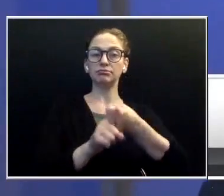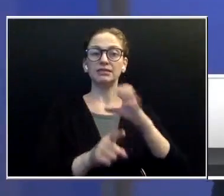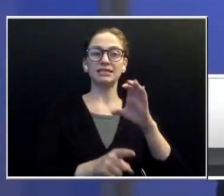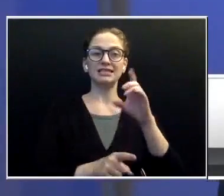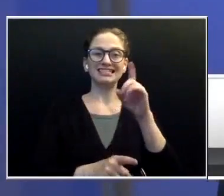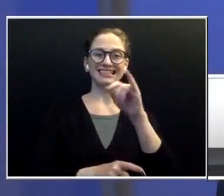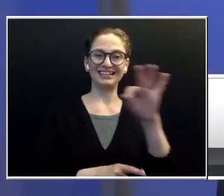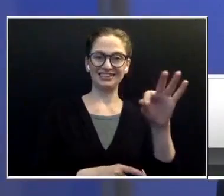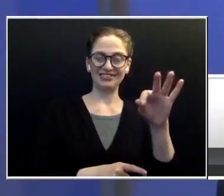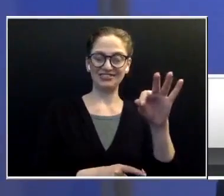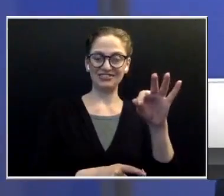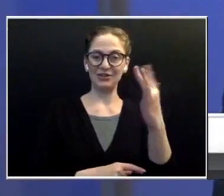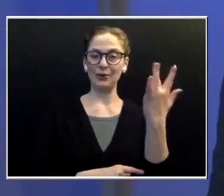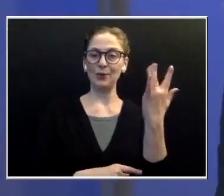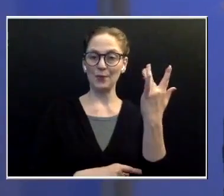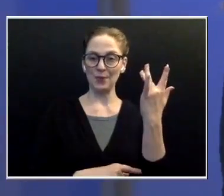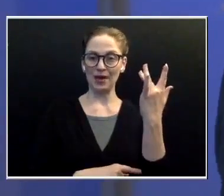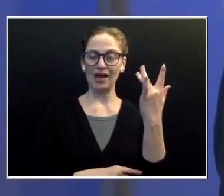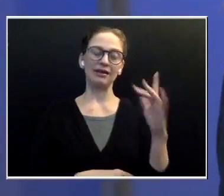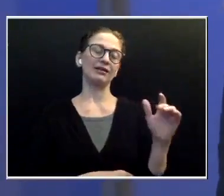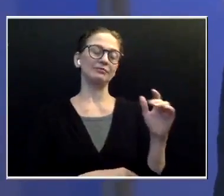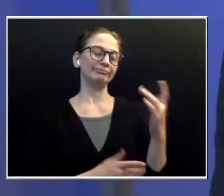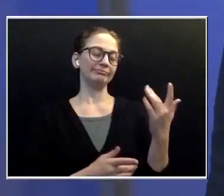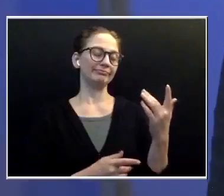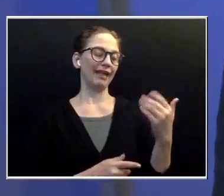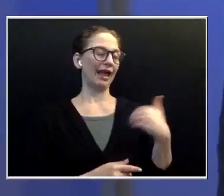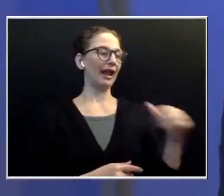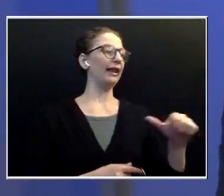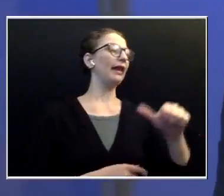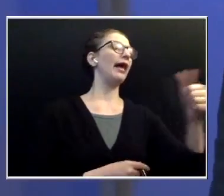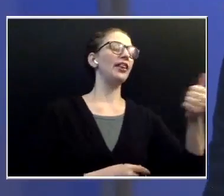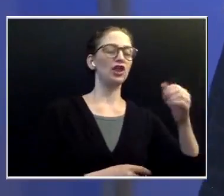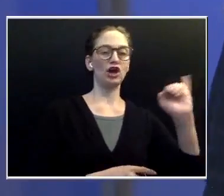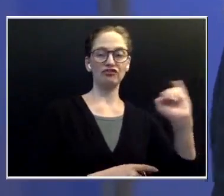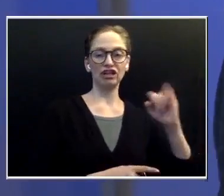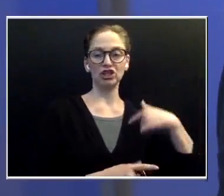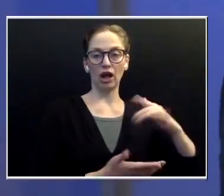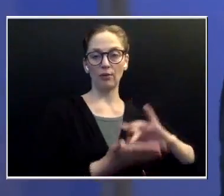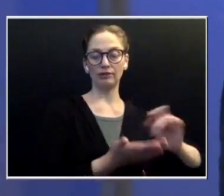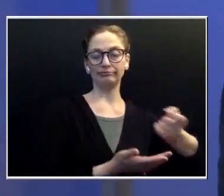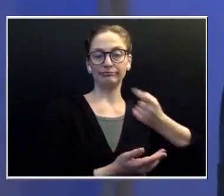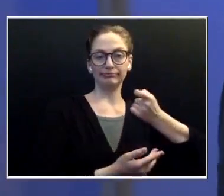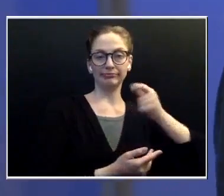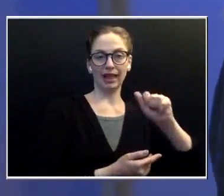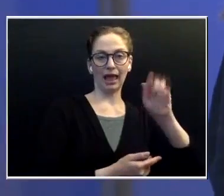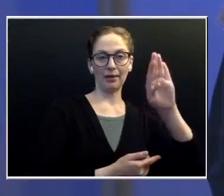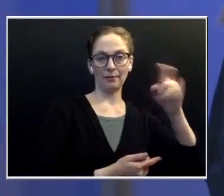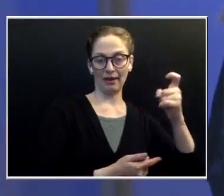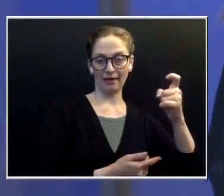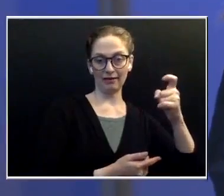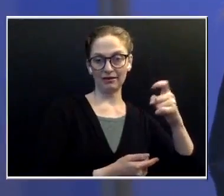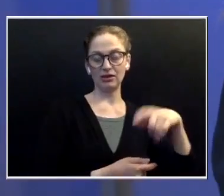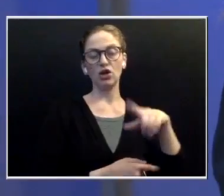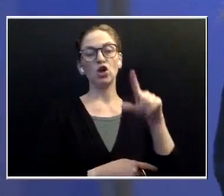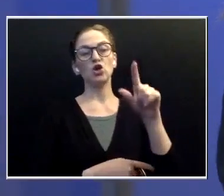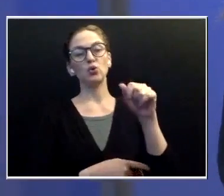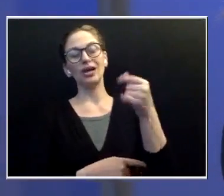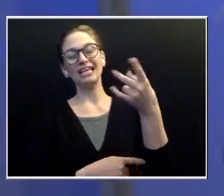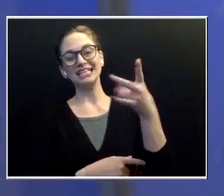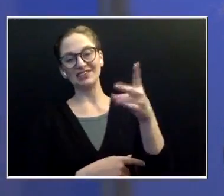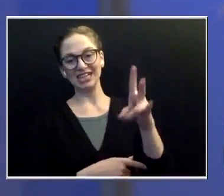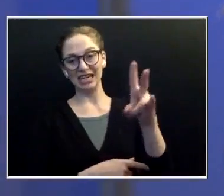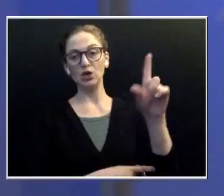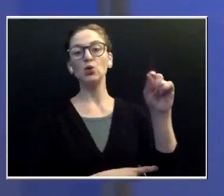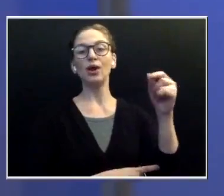antibiotics from another infection. In 2017 and 2019, those were the causes. What started happening